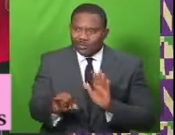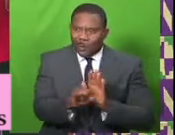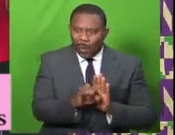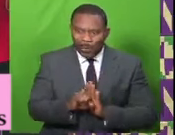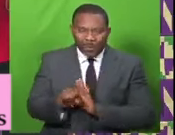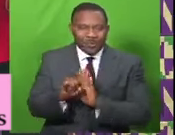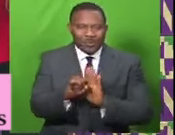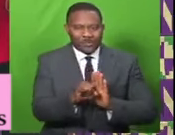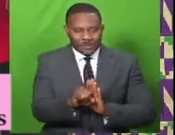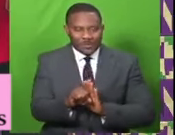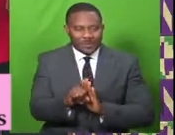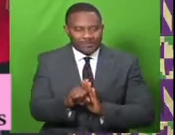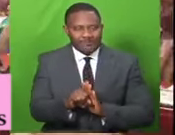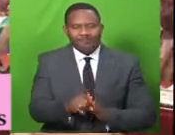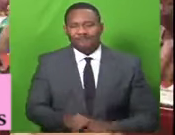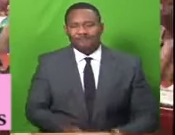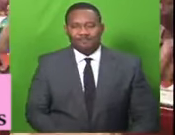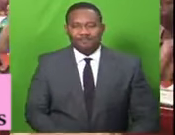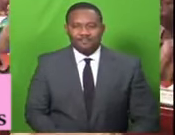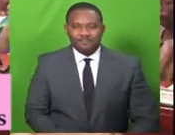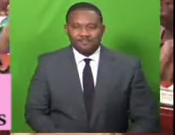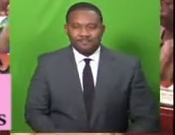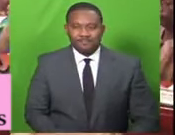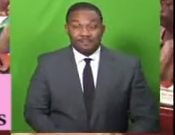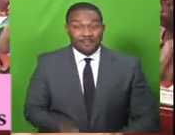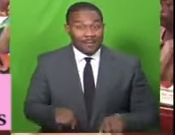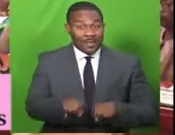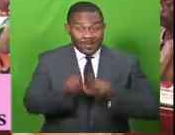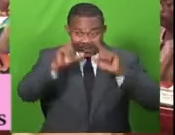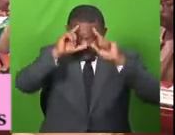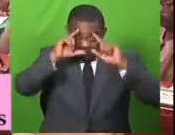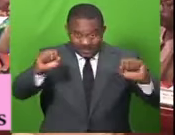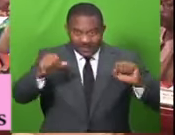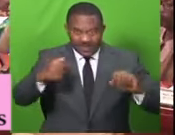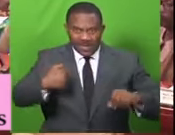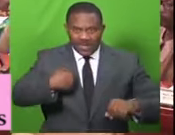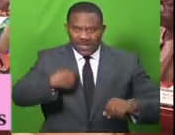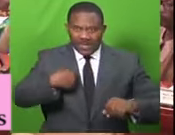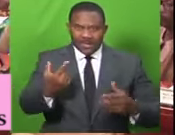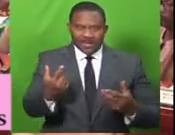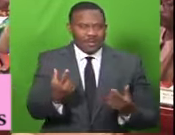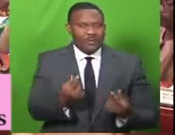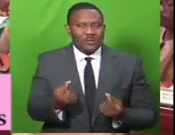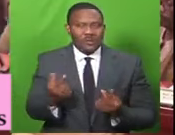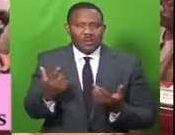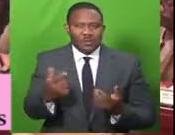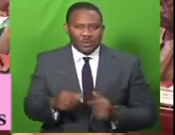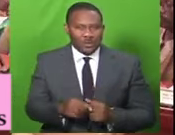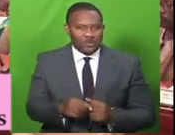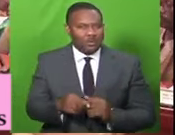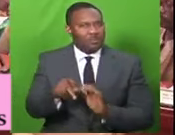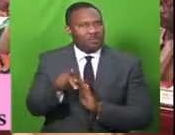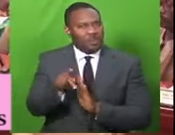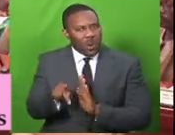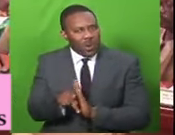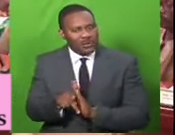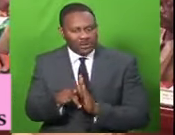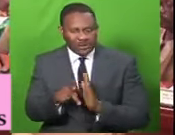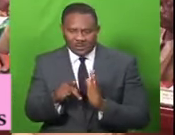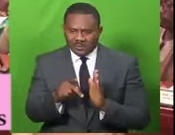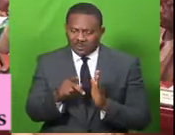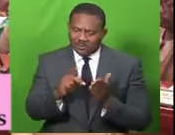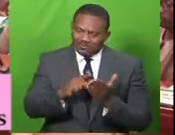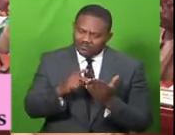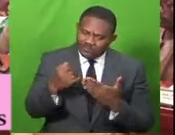us as proudly Ghanaian. As President, I have championed the innovation of policies and the execution of